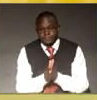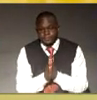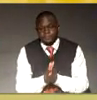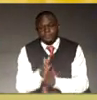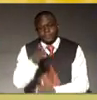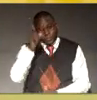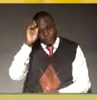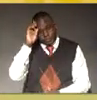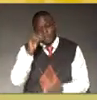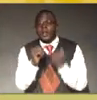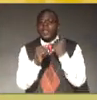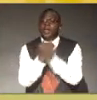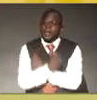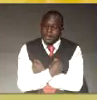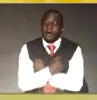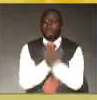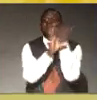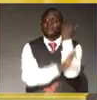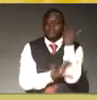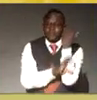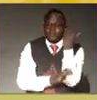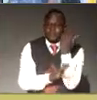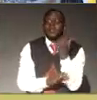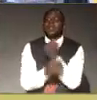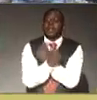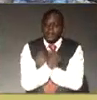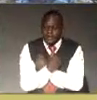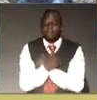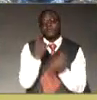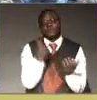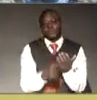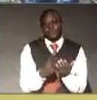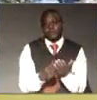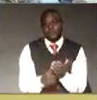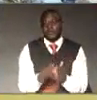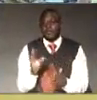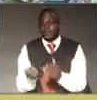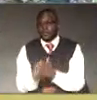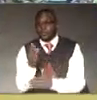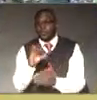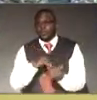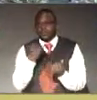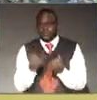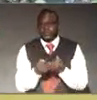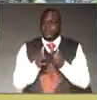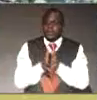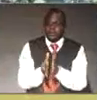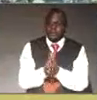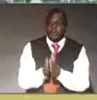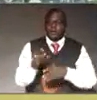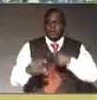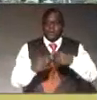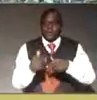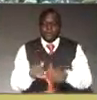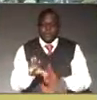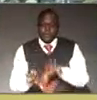remember patriotism, loving Uganda. On job creation, the President explained that the processing of